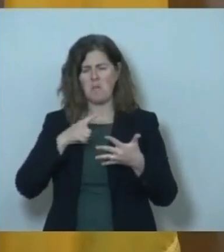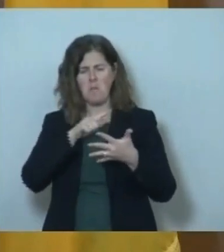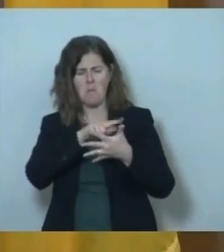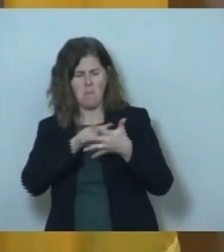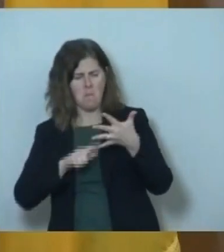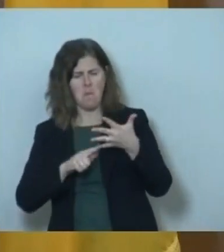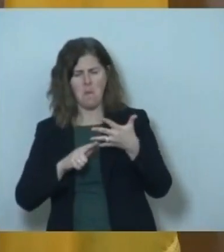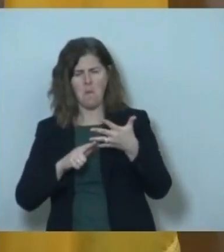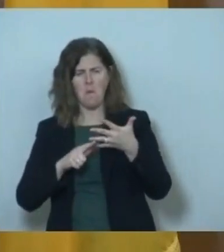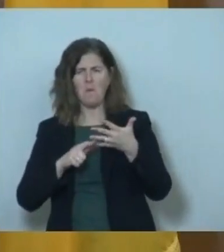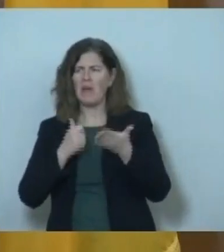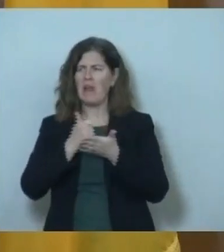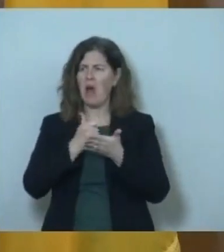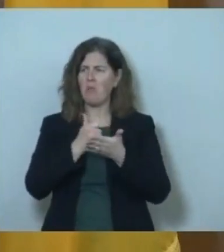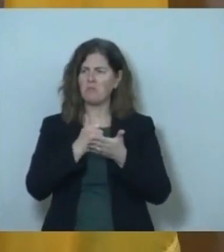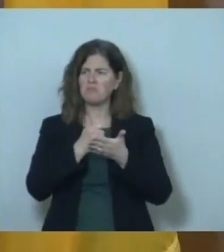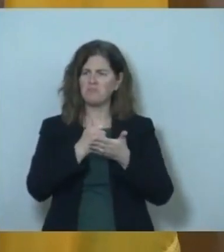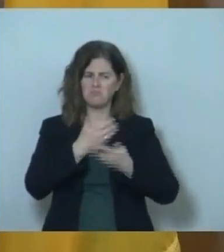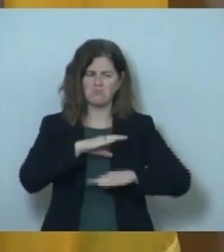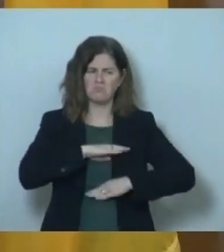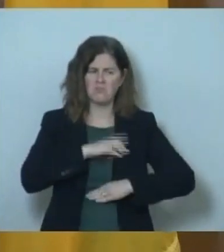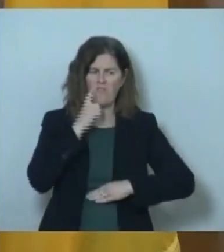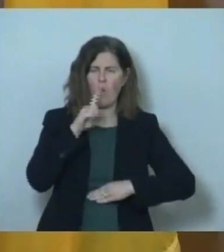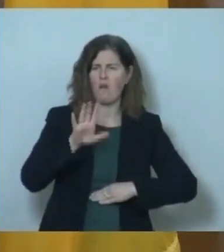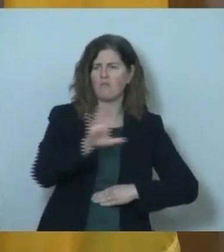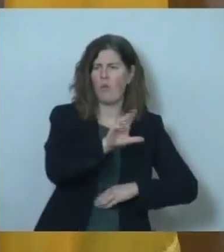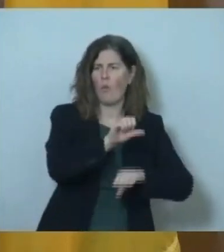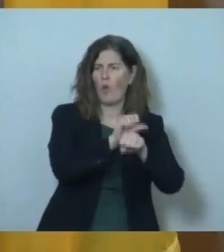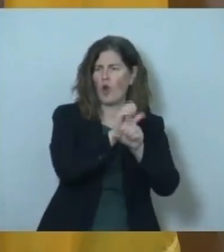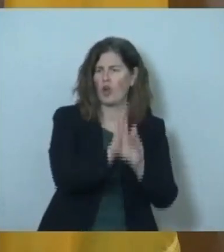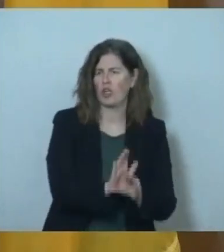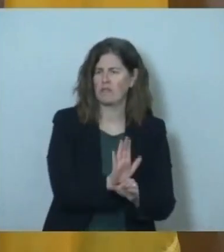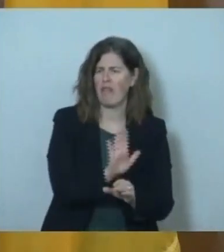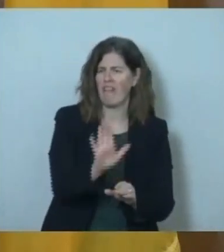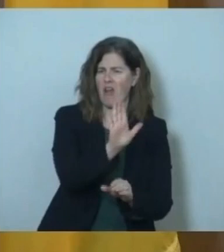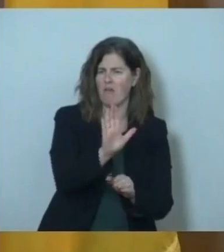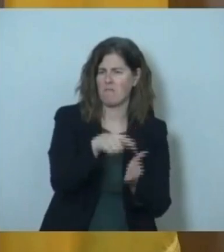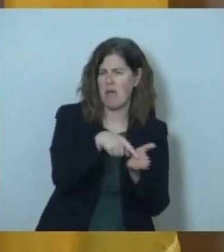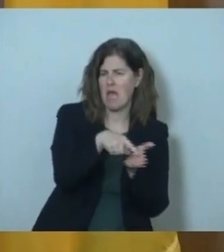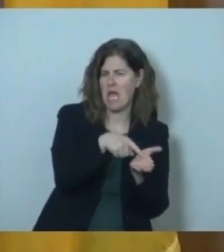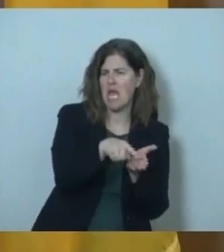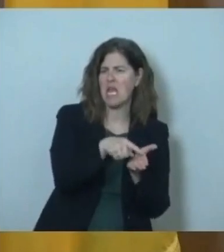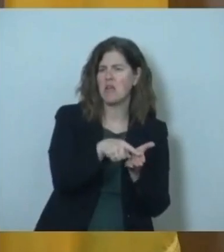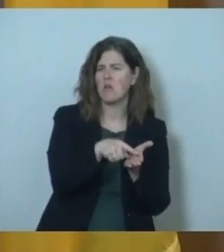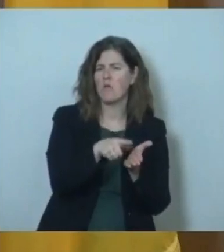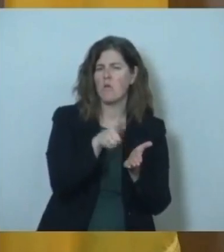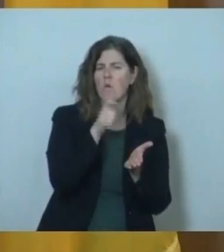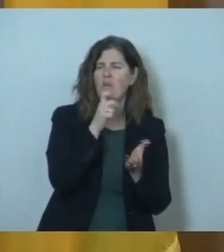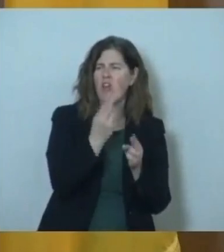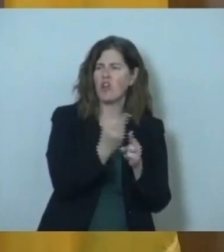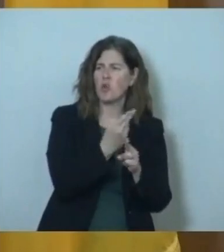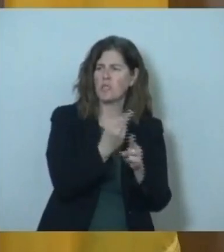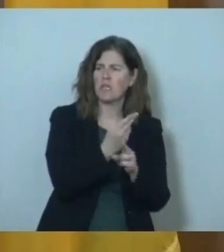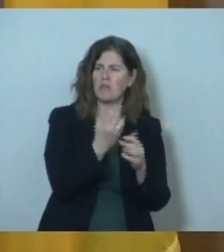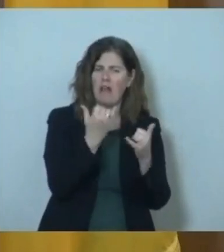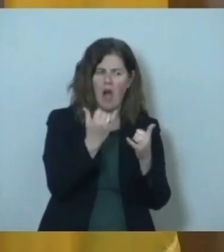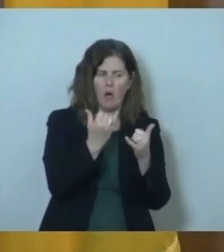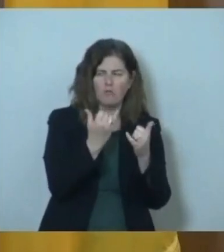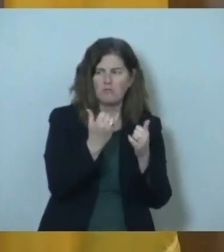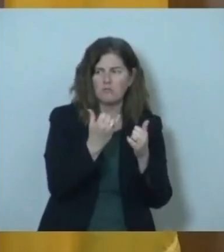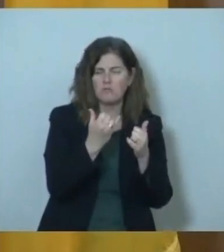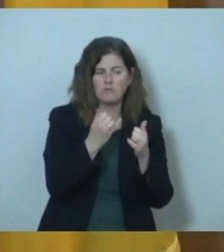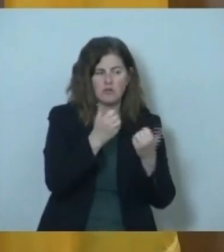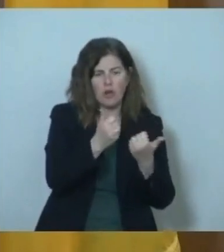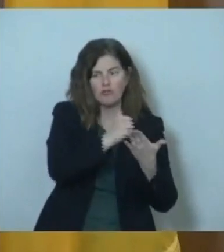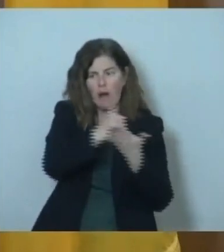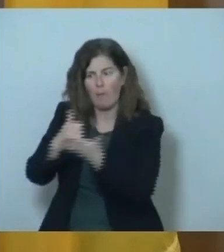the personnel costs in the agencies or departments that are expending the most personnel resources responding